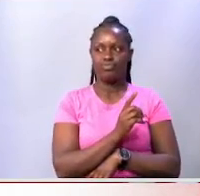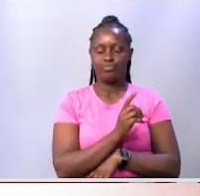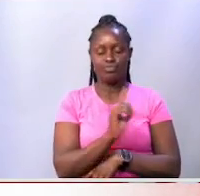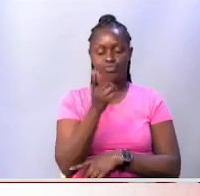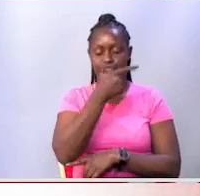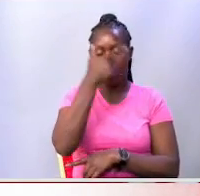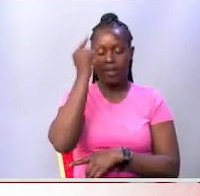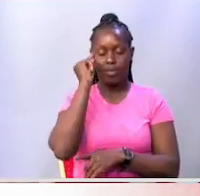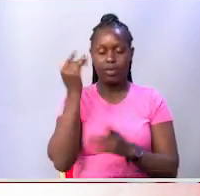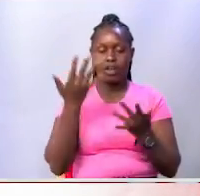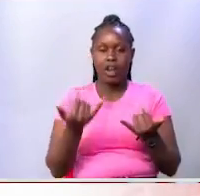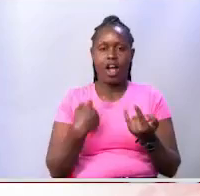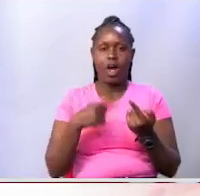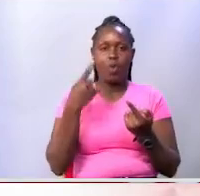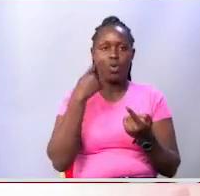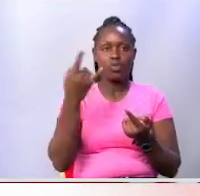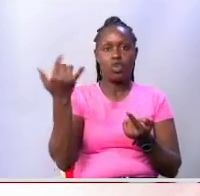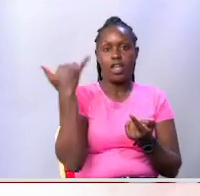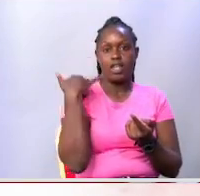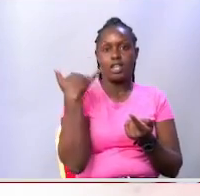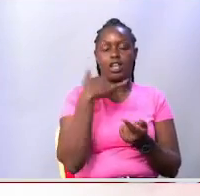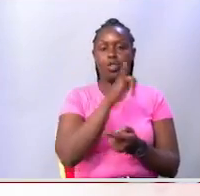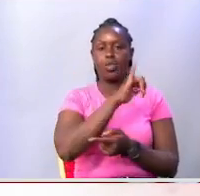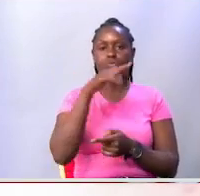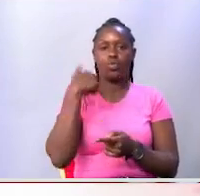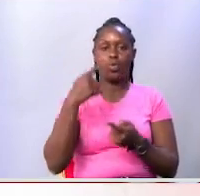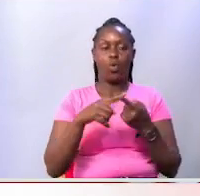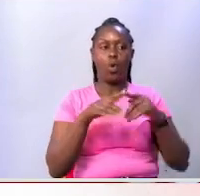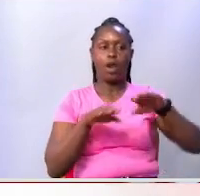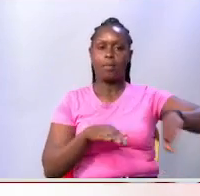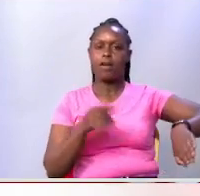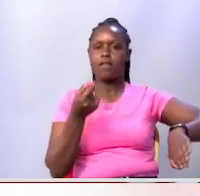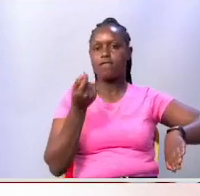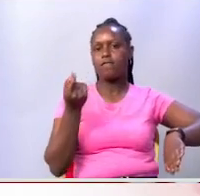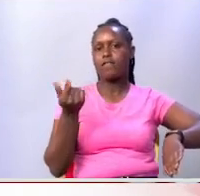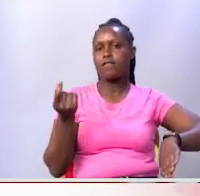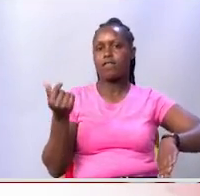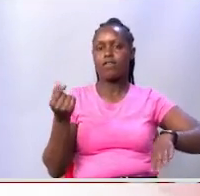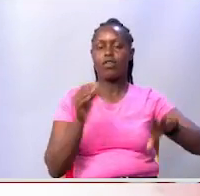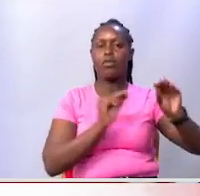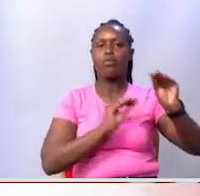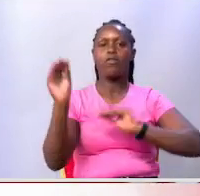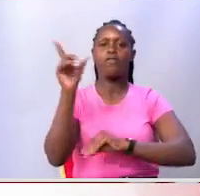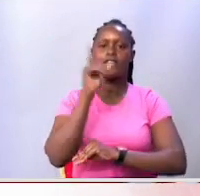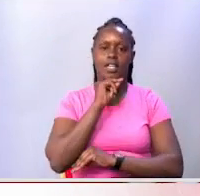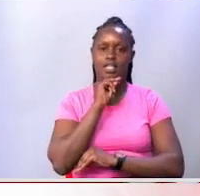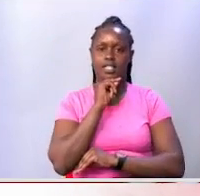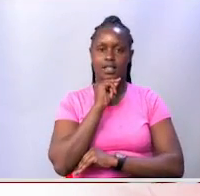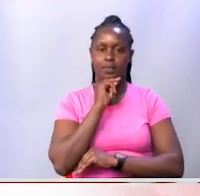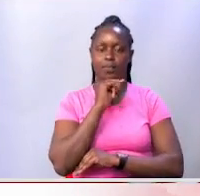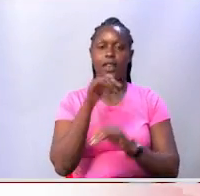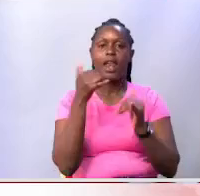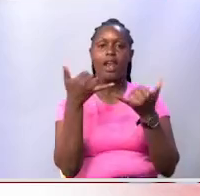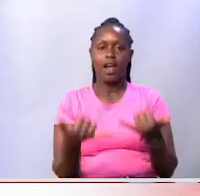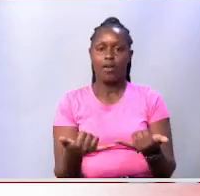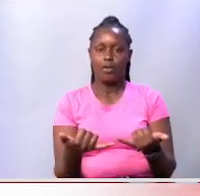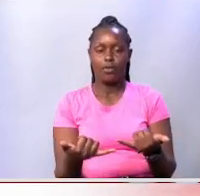kwa sababu sasa tuliona jana wale walikuwa wamebaki wachache kwa Jubilee walihama. Sasa